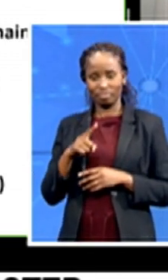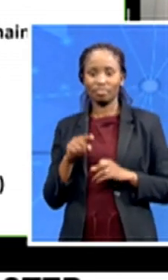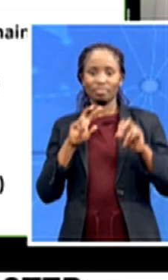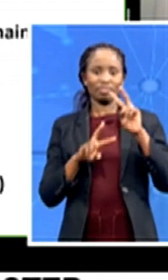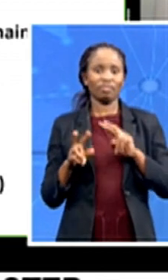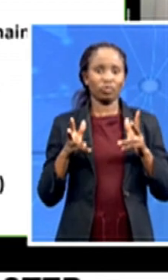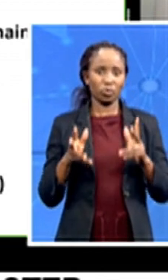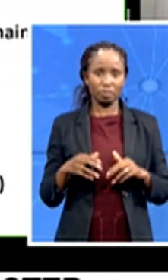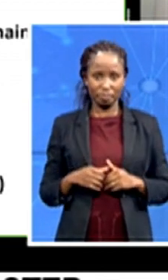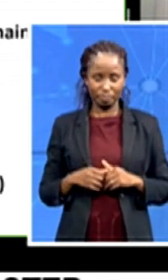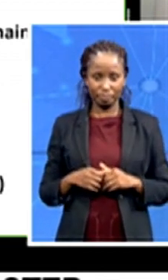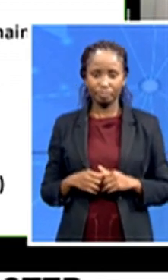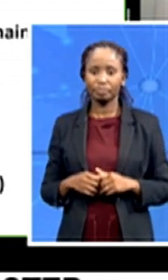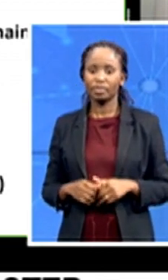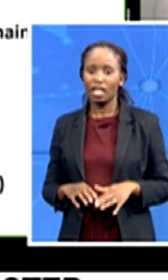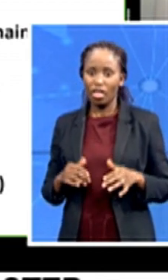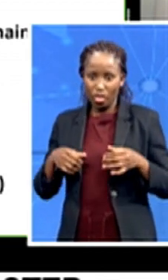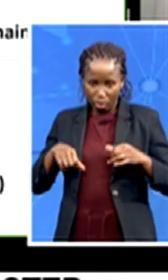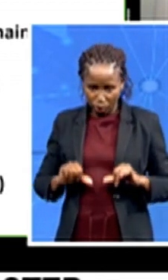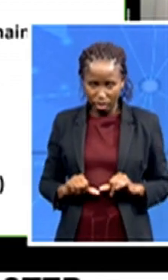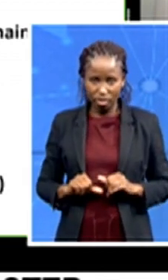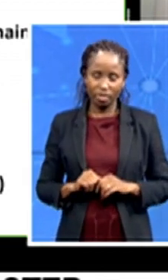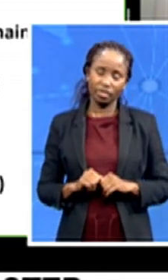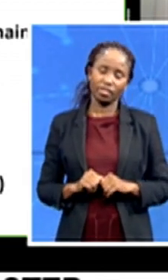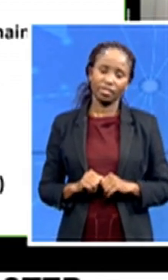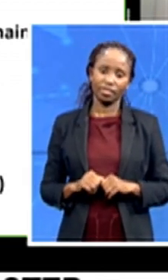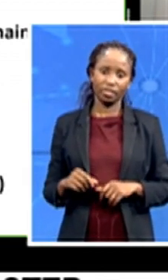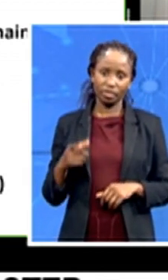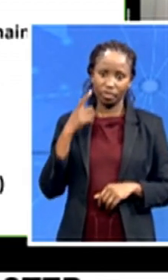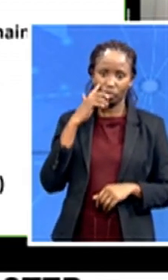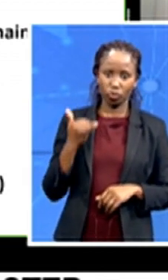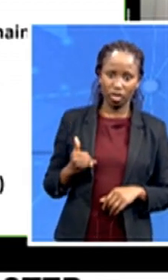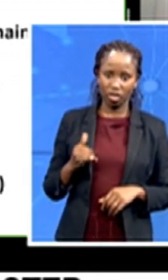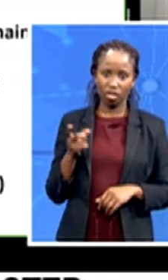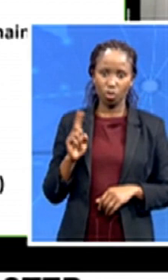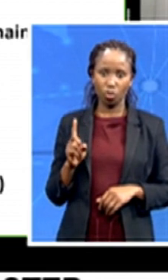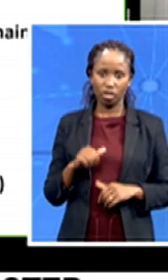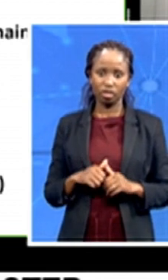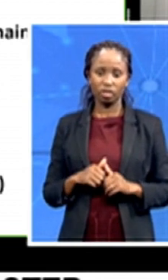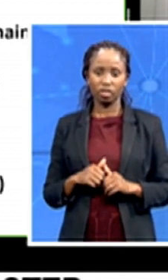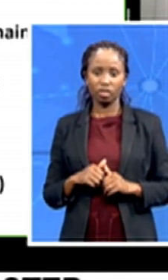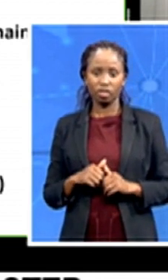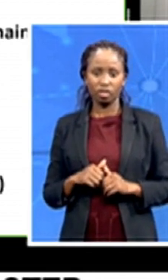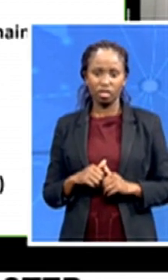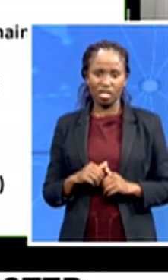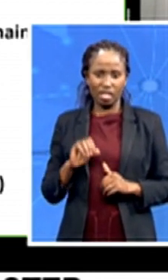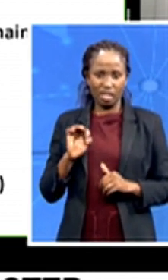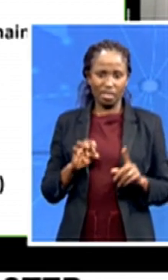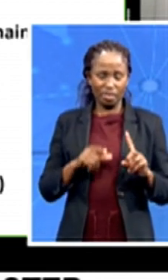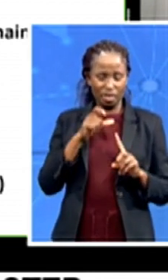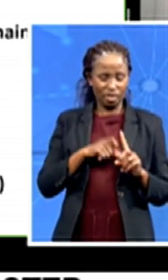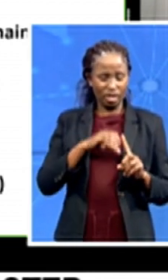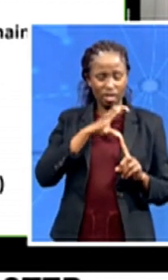is perhaps a stress-related response. So, for example, in the case of where a person fainted, which is different